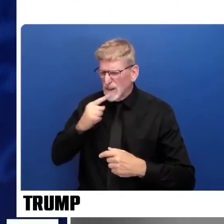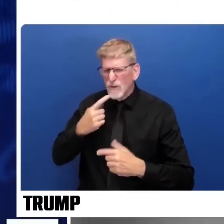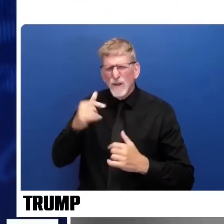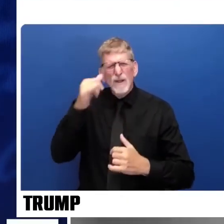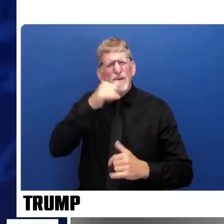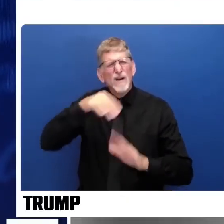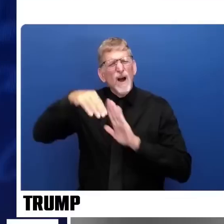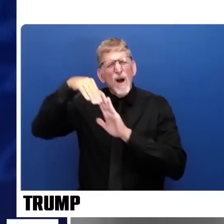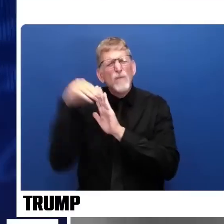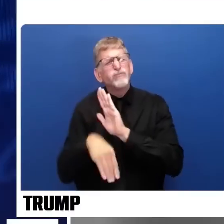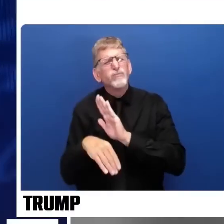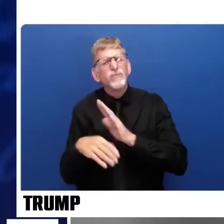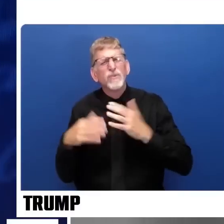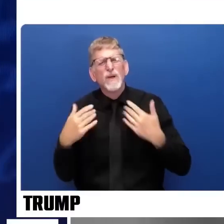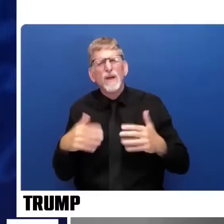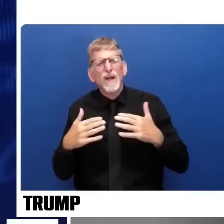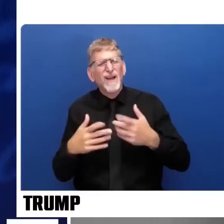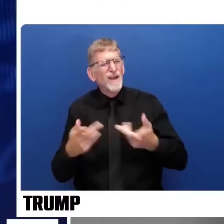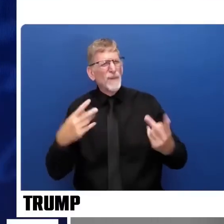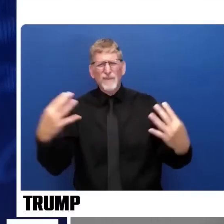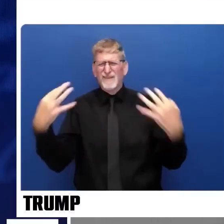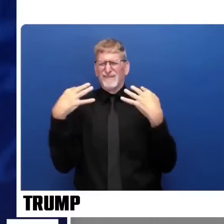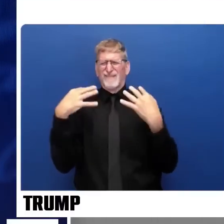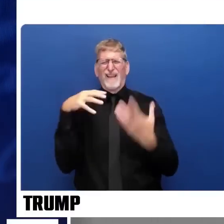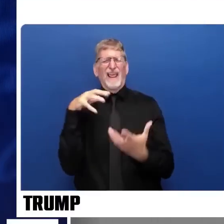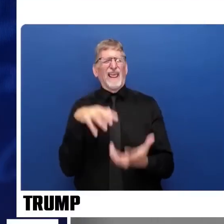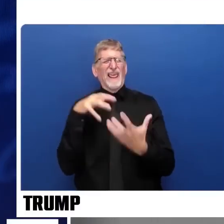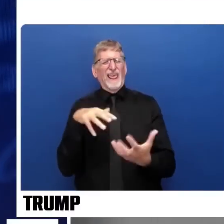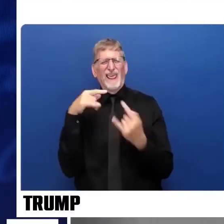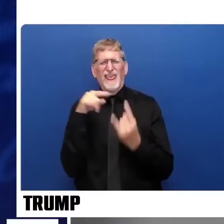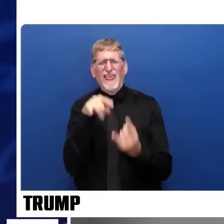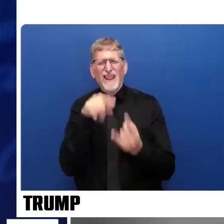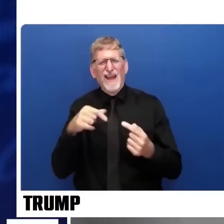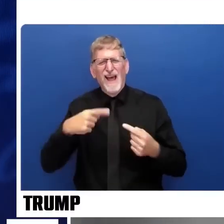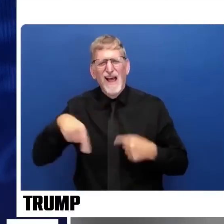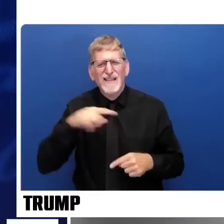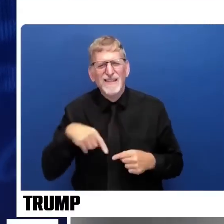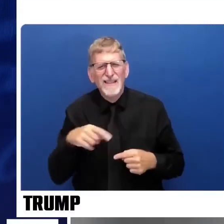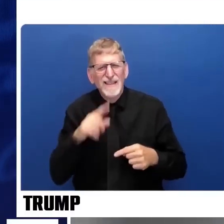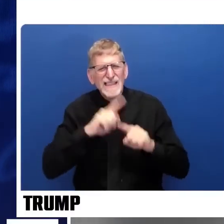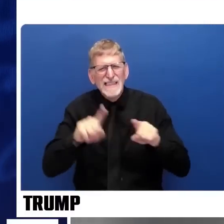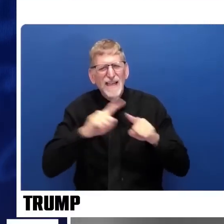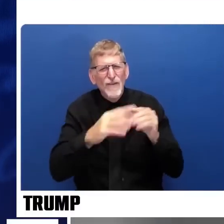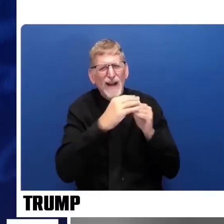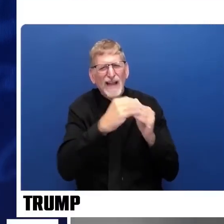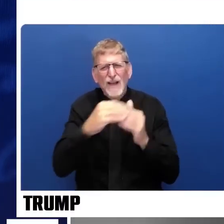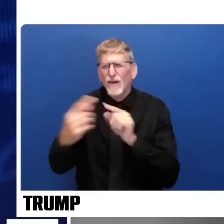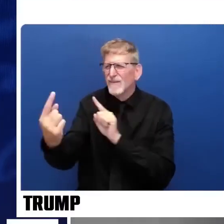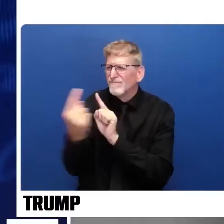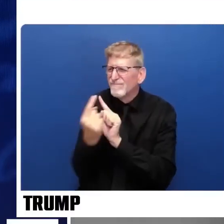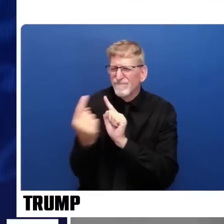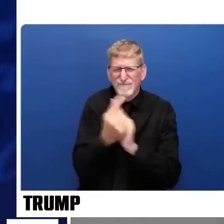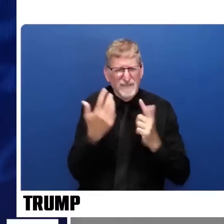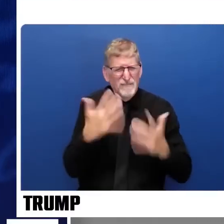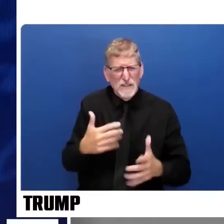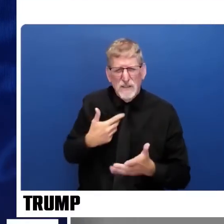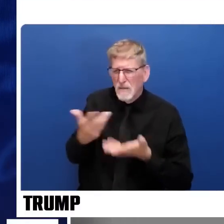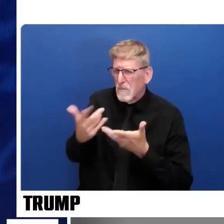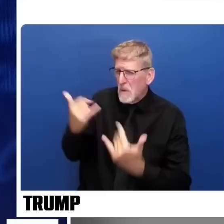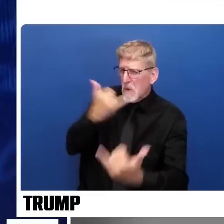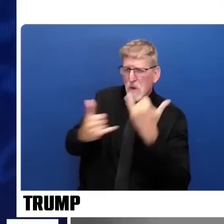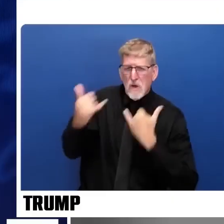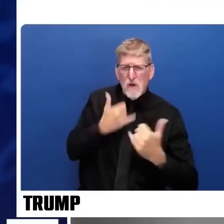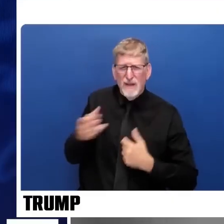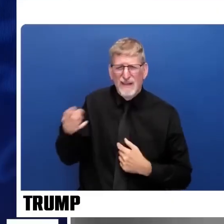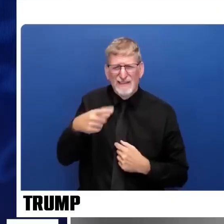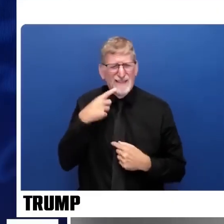all over the world. All over the world, they're laughed. I know the leaders very well. They're coming to see me. They call me. We're laughed at all over the